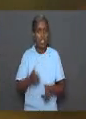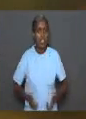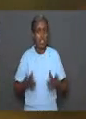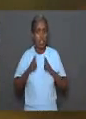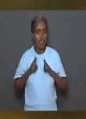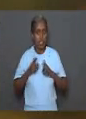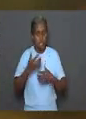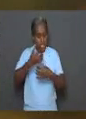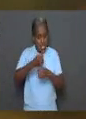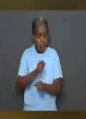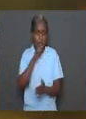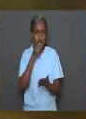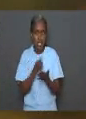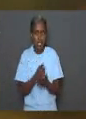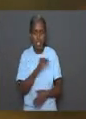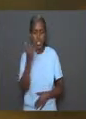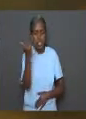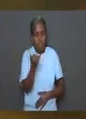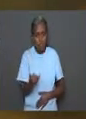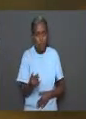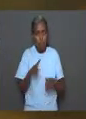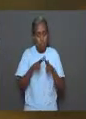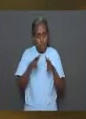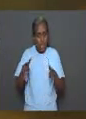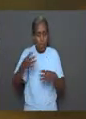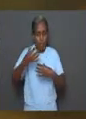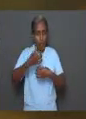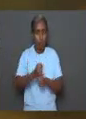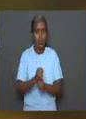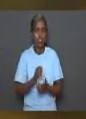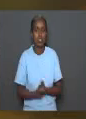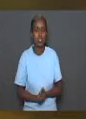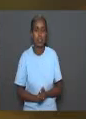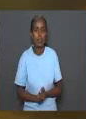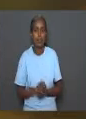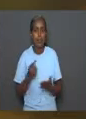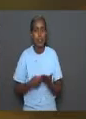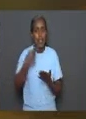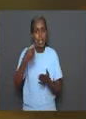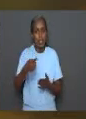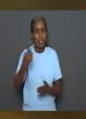to summarize data and draw valuable conclusions.